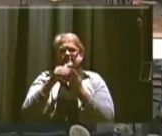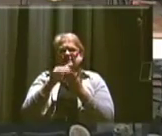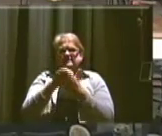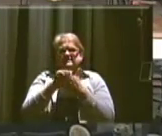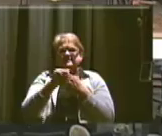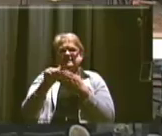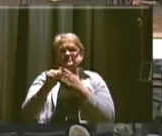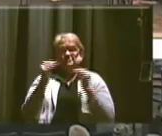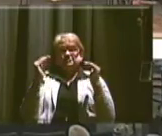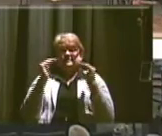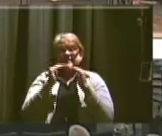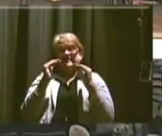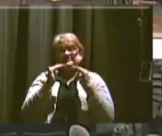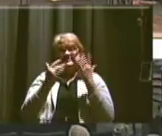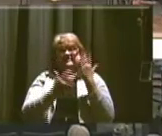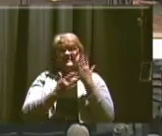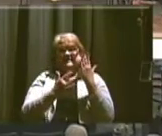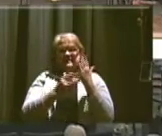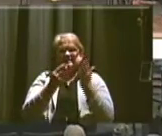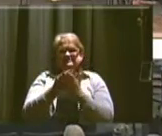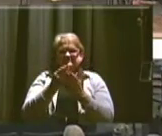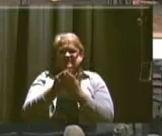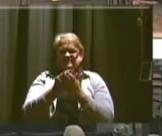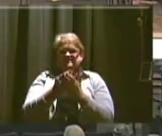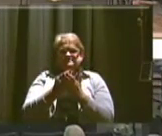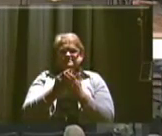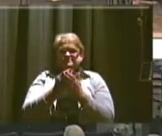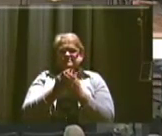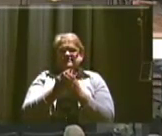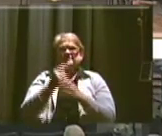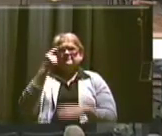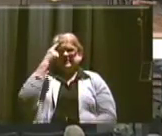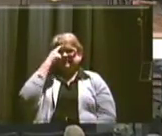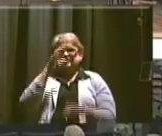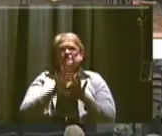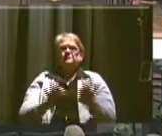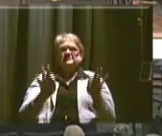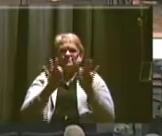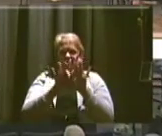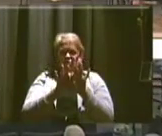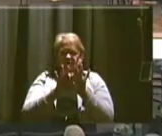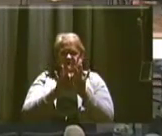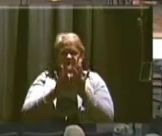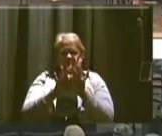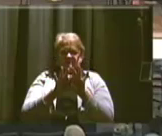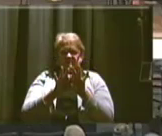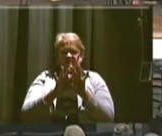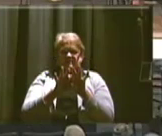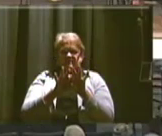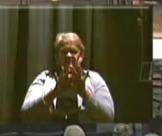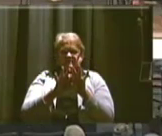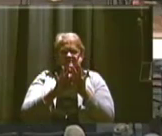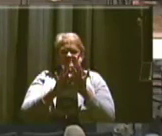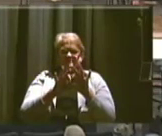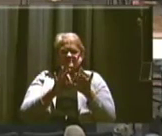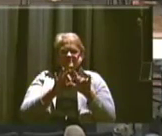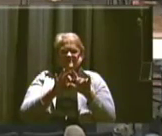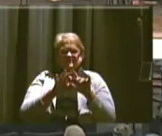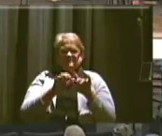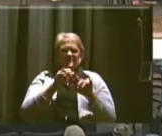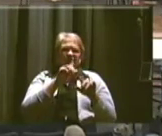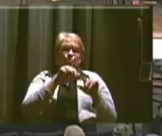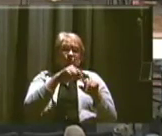the technology funding that we get from the state. But I thought it was important that not only accept the